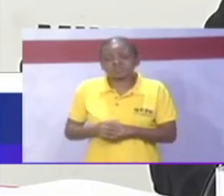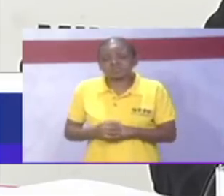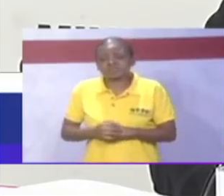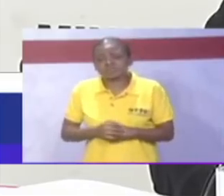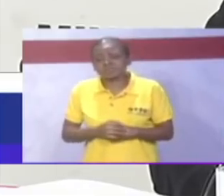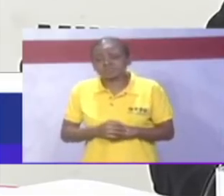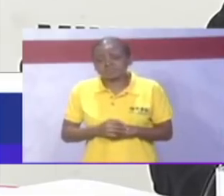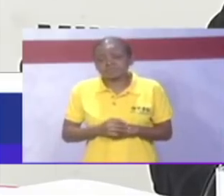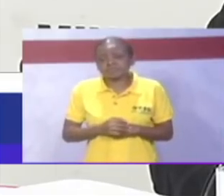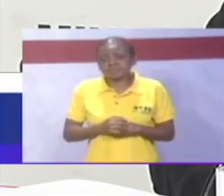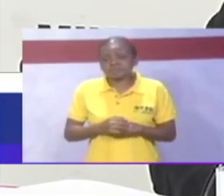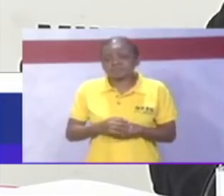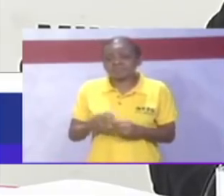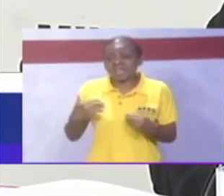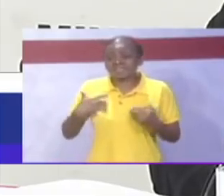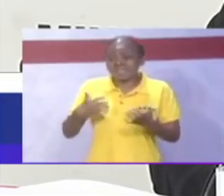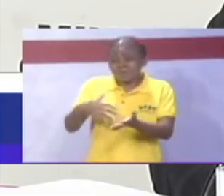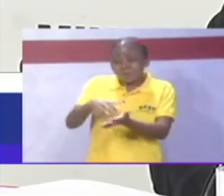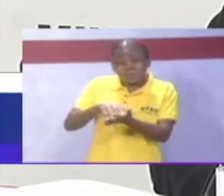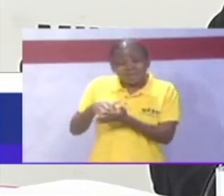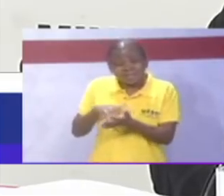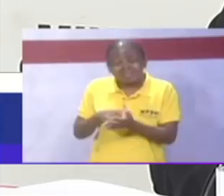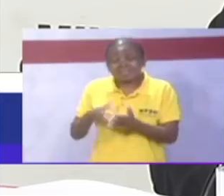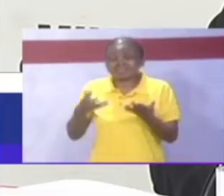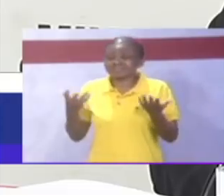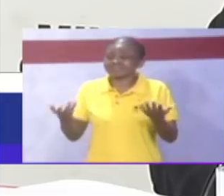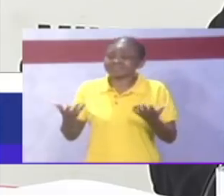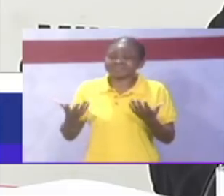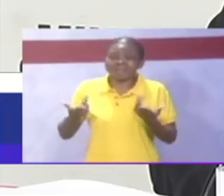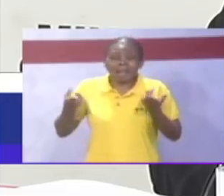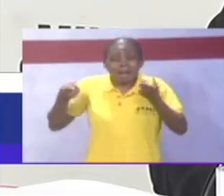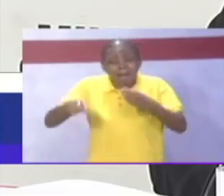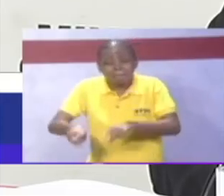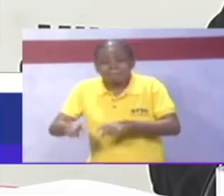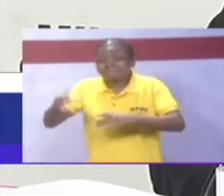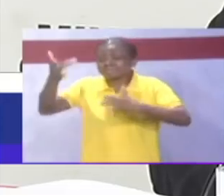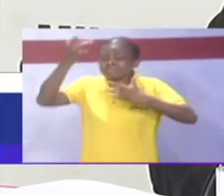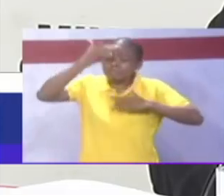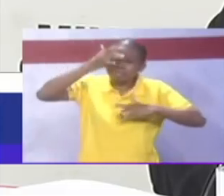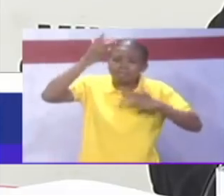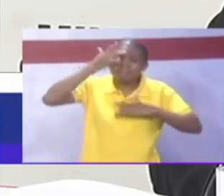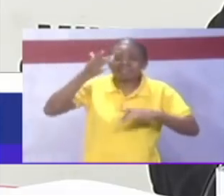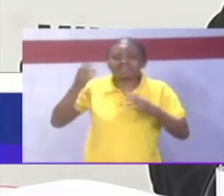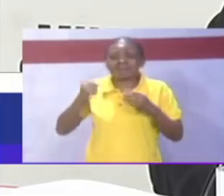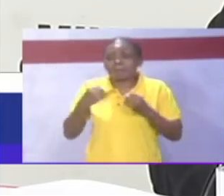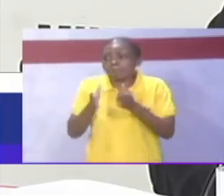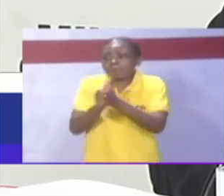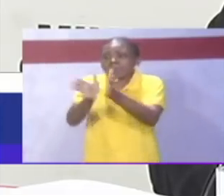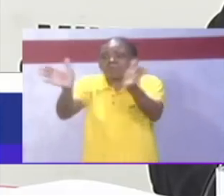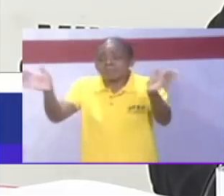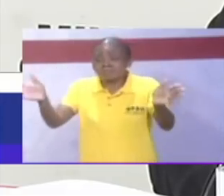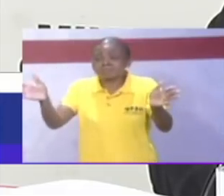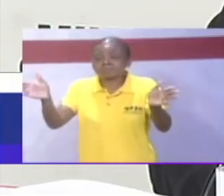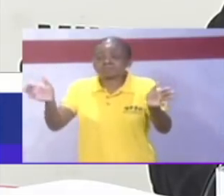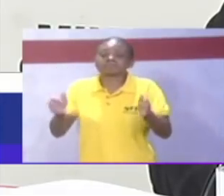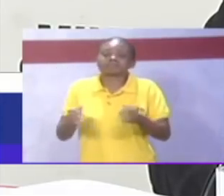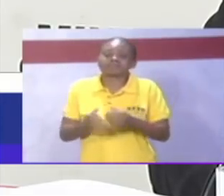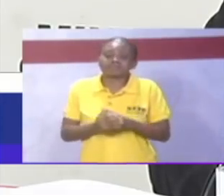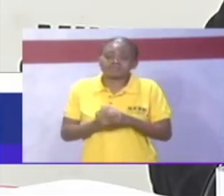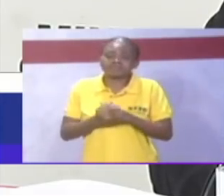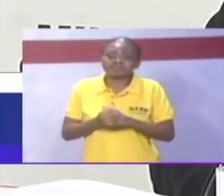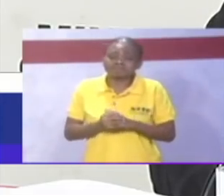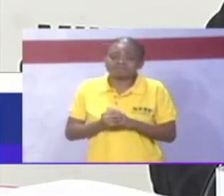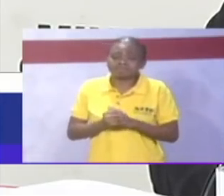So while we look at the case fatality rate as an index of how many people are dying out of the number of people with